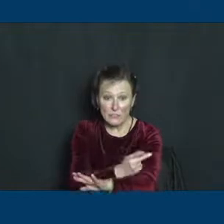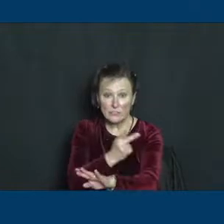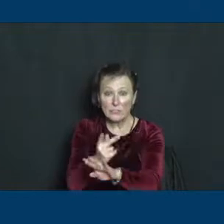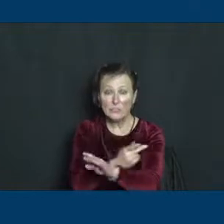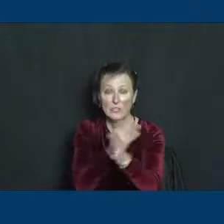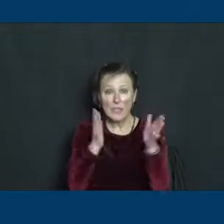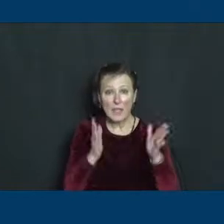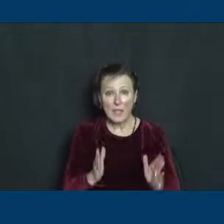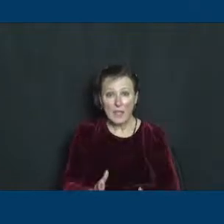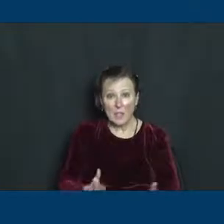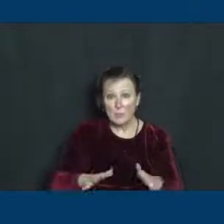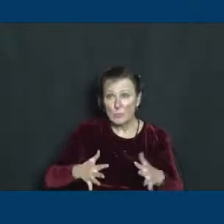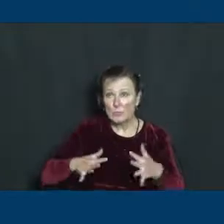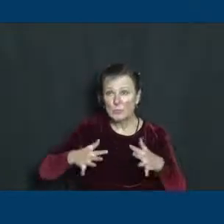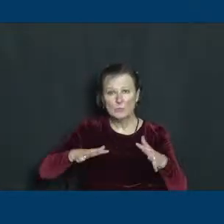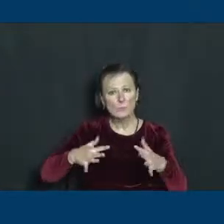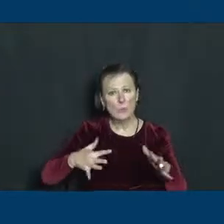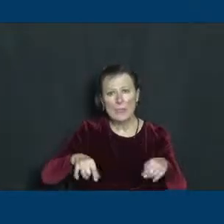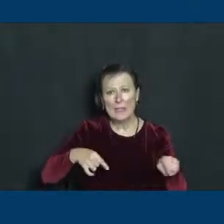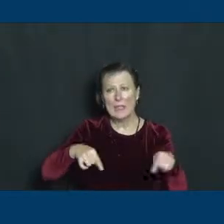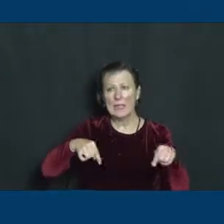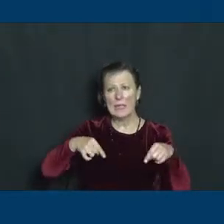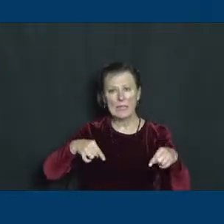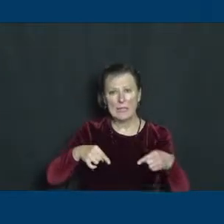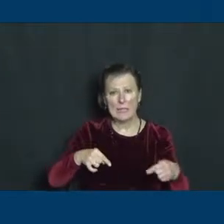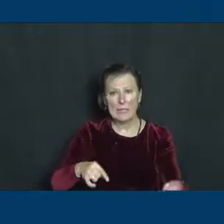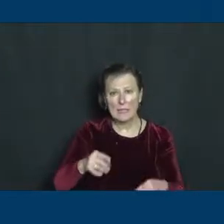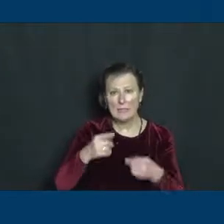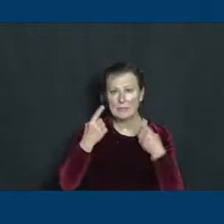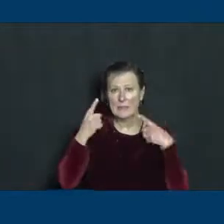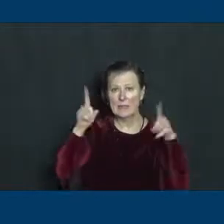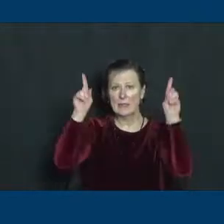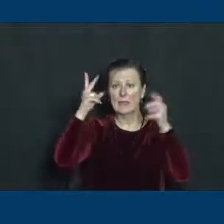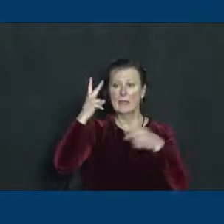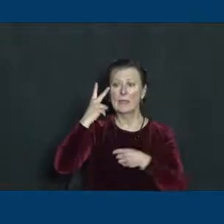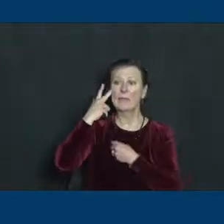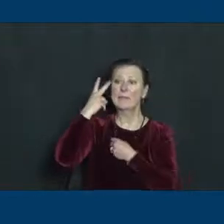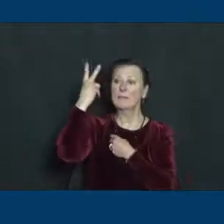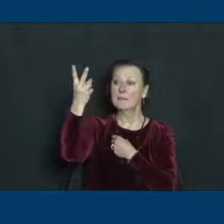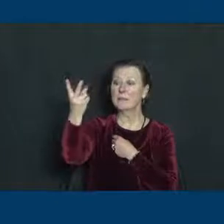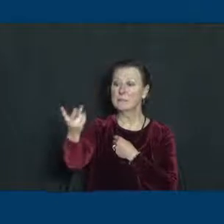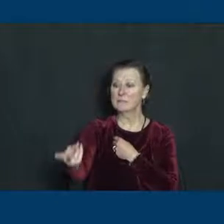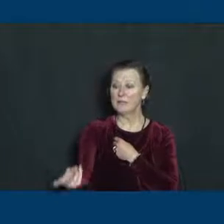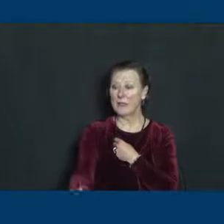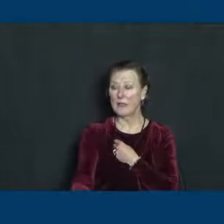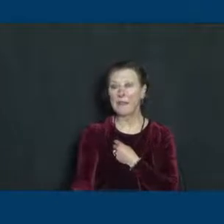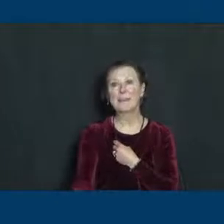night, shepherds wake at the